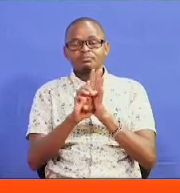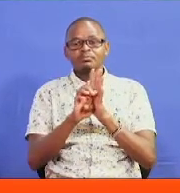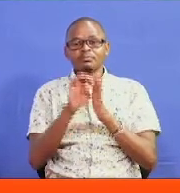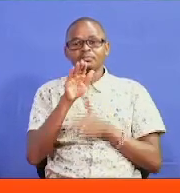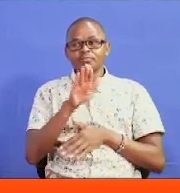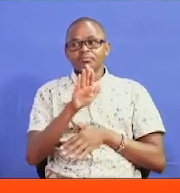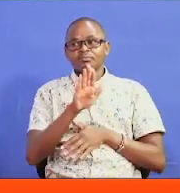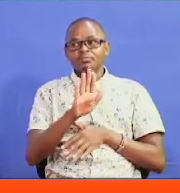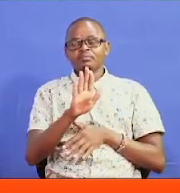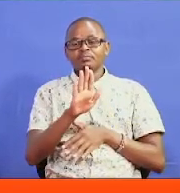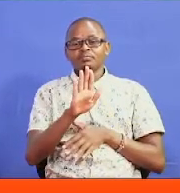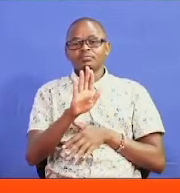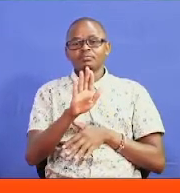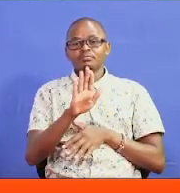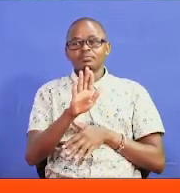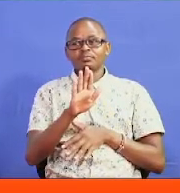your